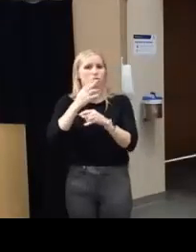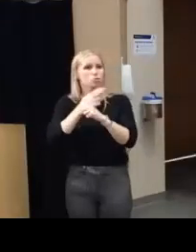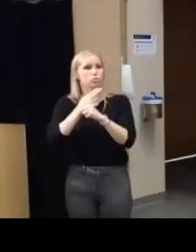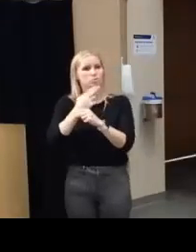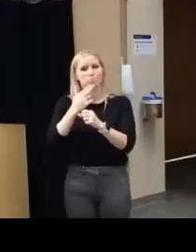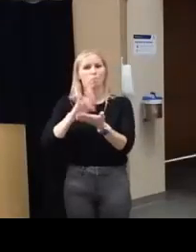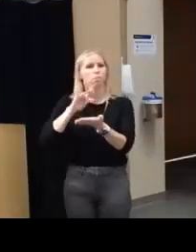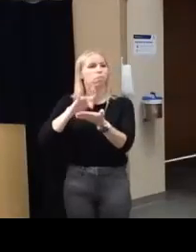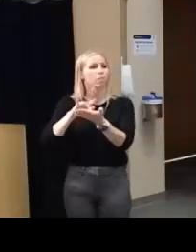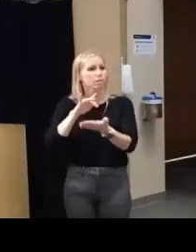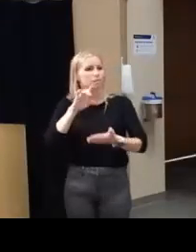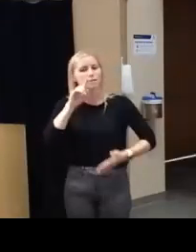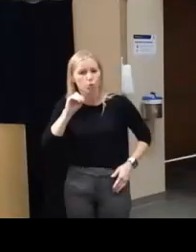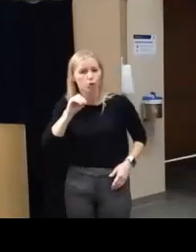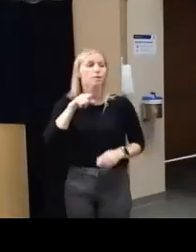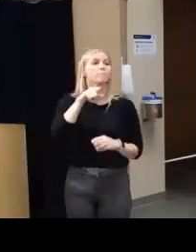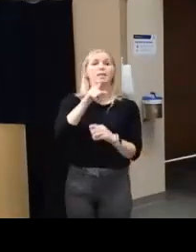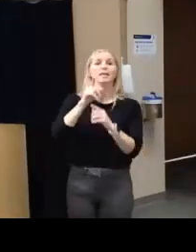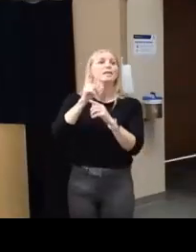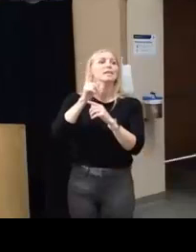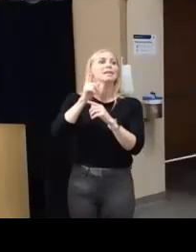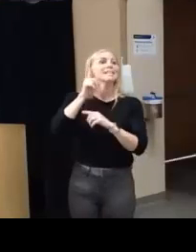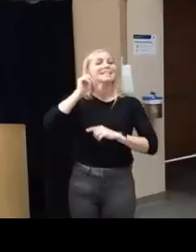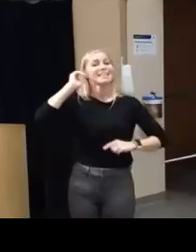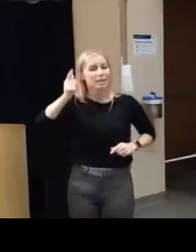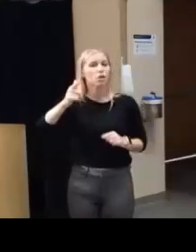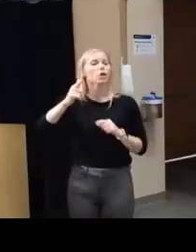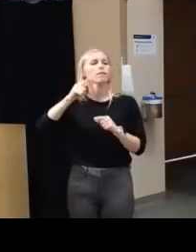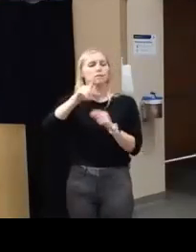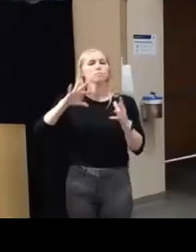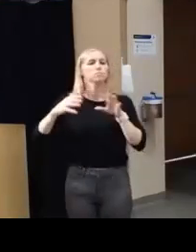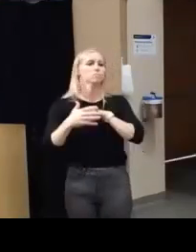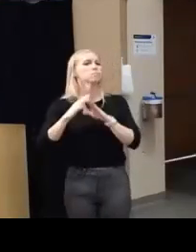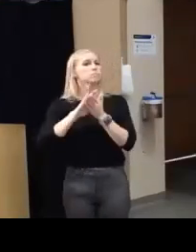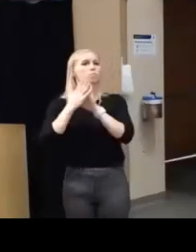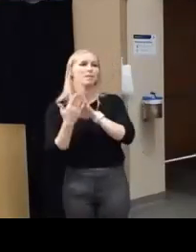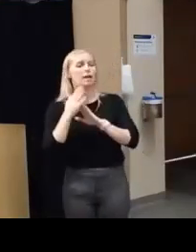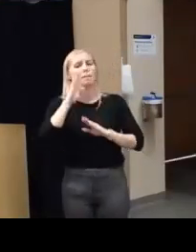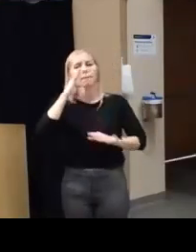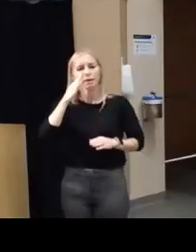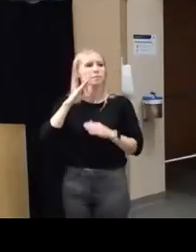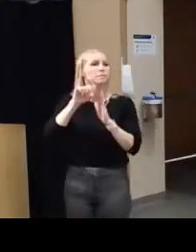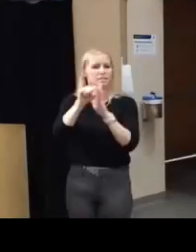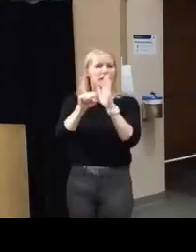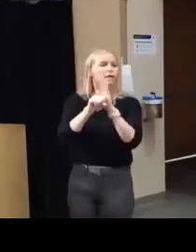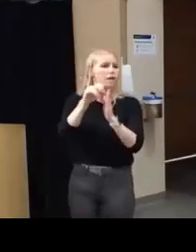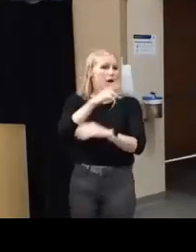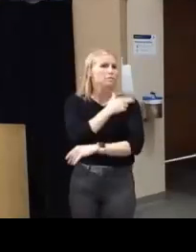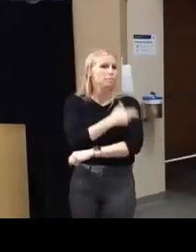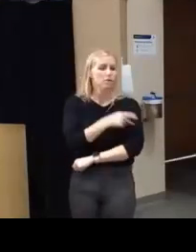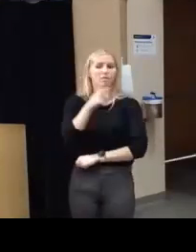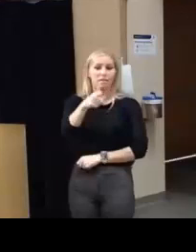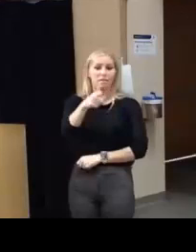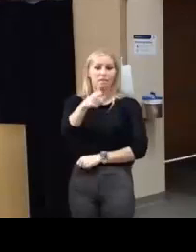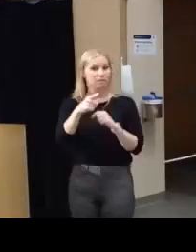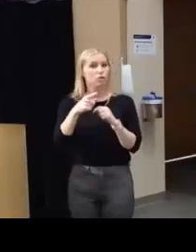this became Binghamton State Hospital. It's on the National Register of Historic Places. And if you